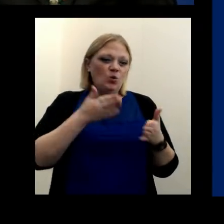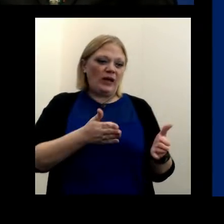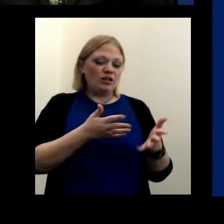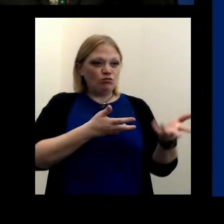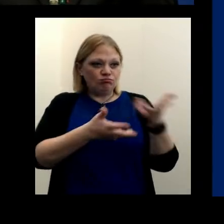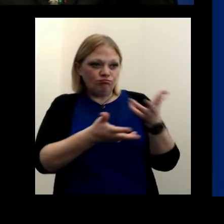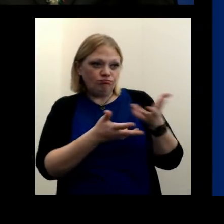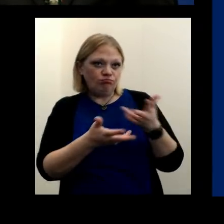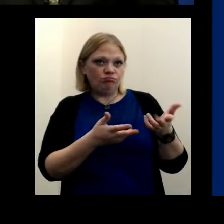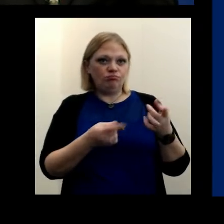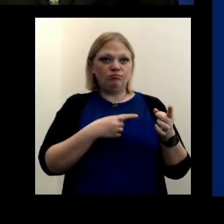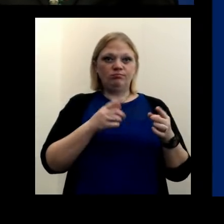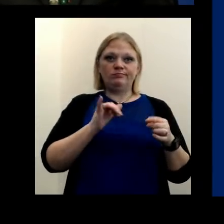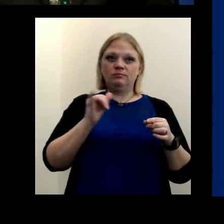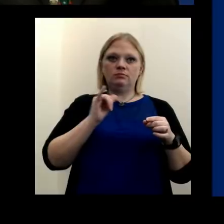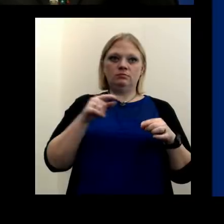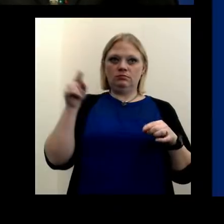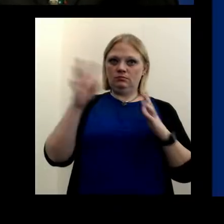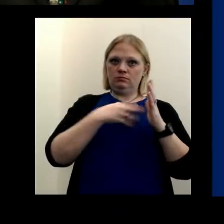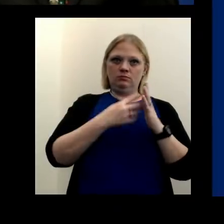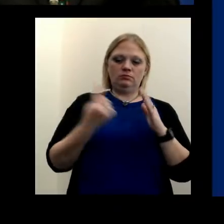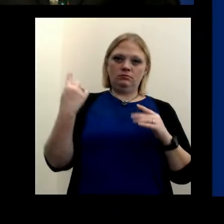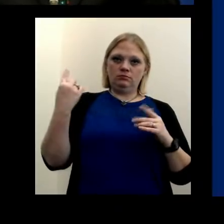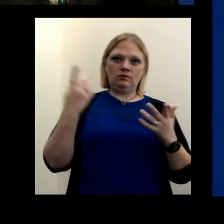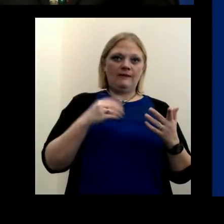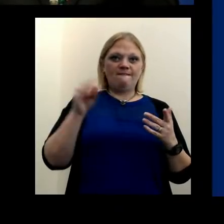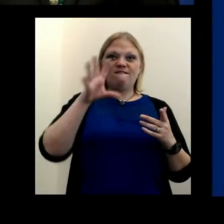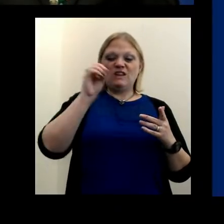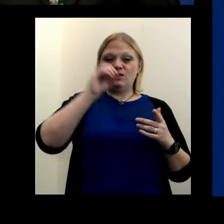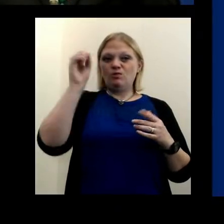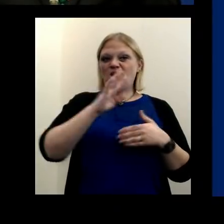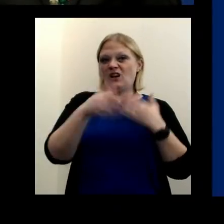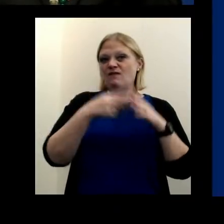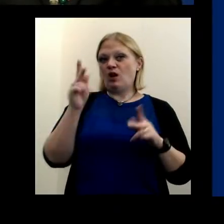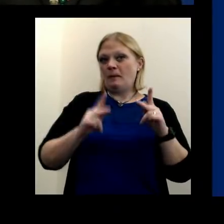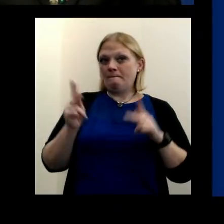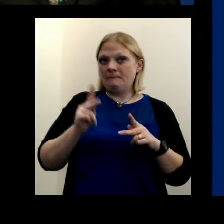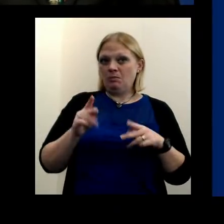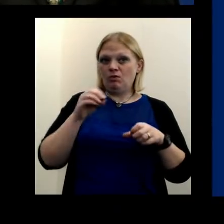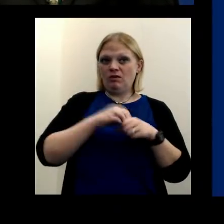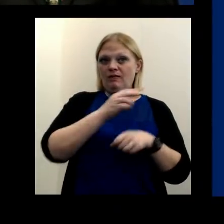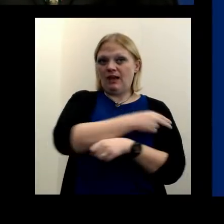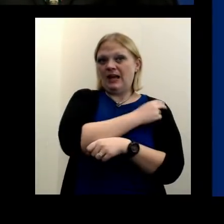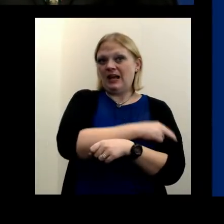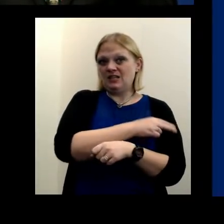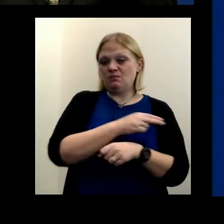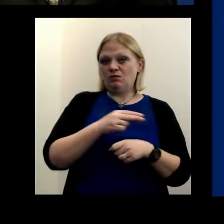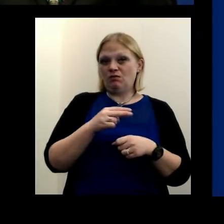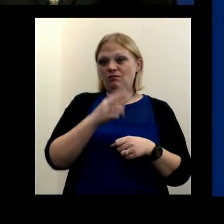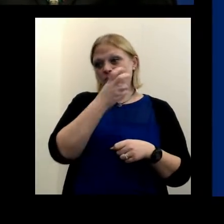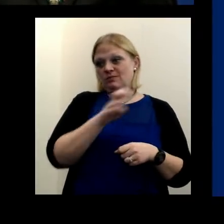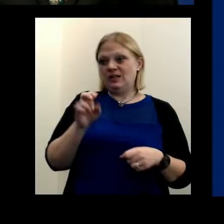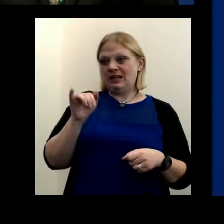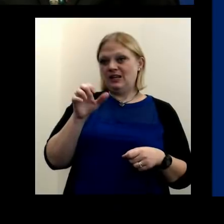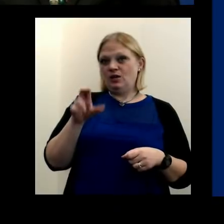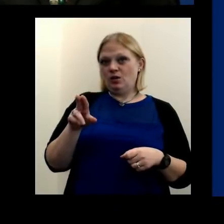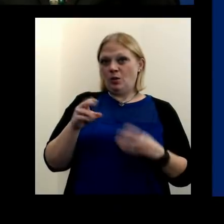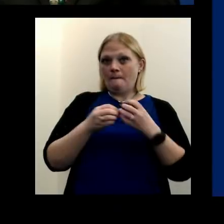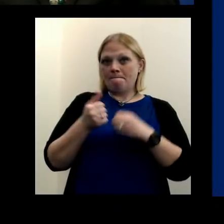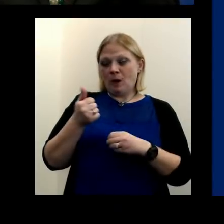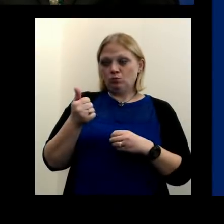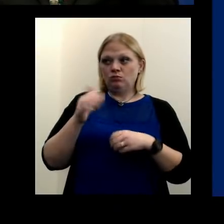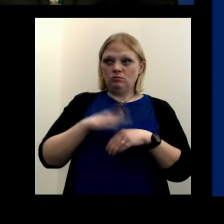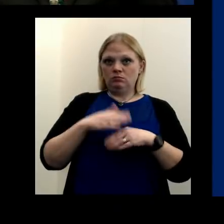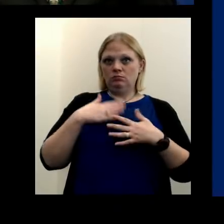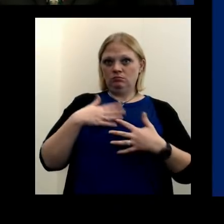on, as you see in this chart, where roughly 50% of all people in the hospital ended up in the ICU, and a large majority of those ended up on a